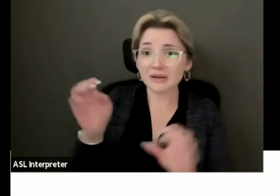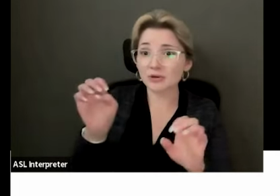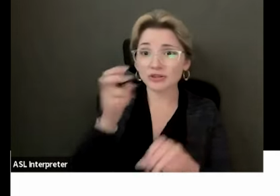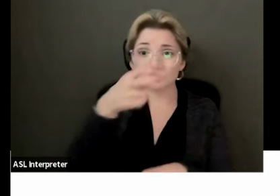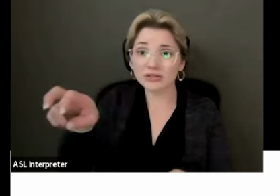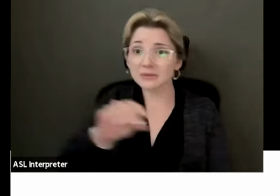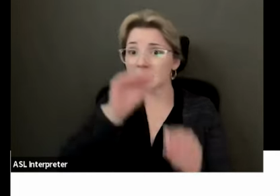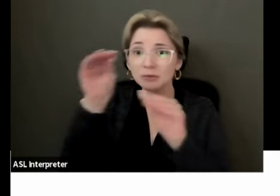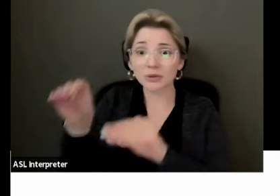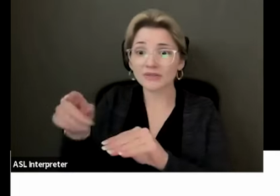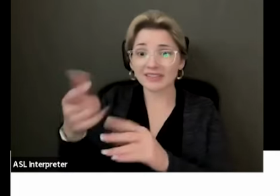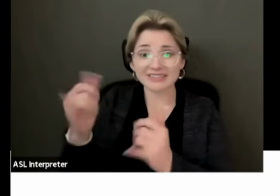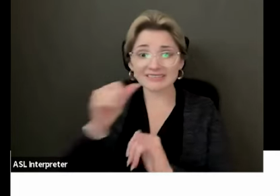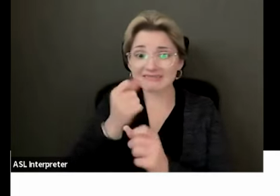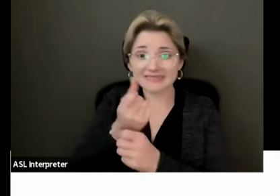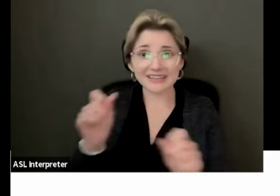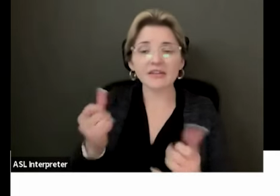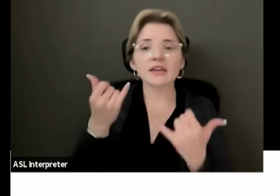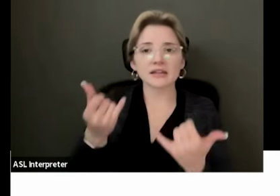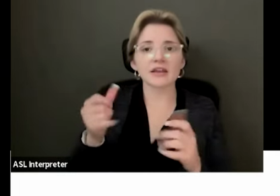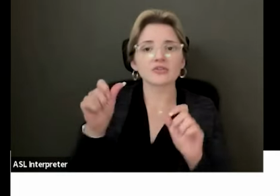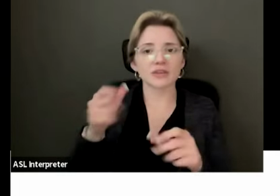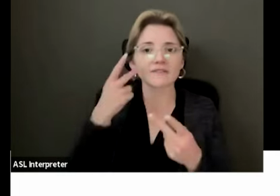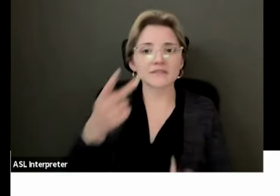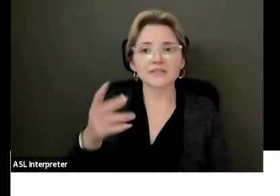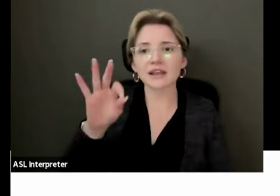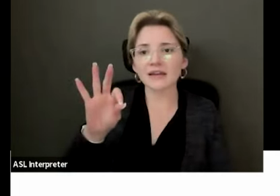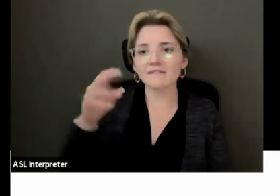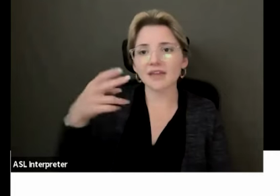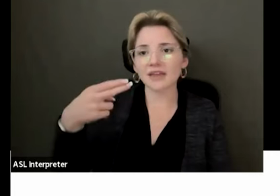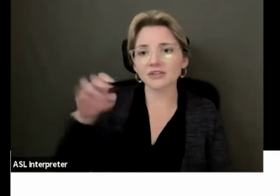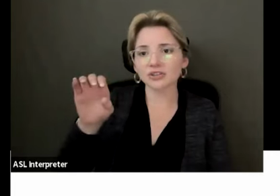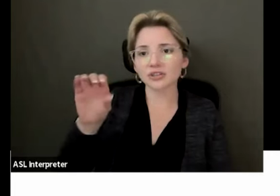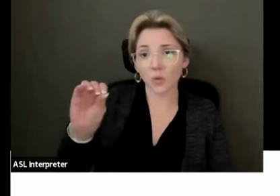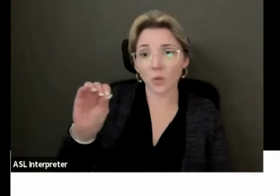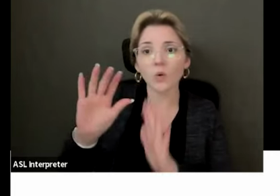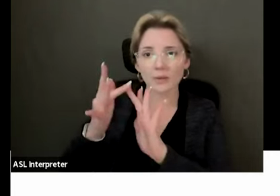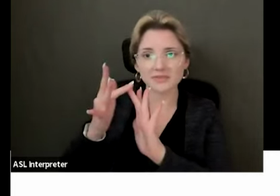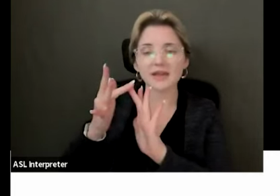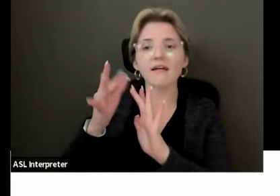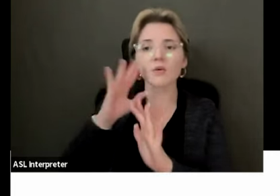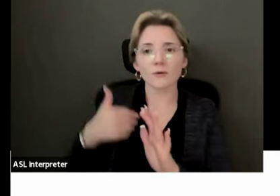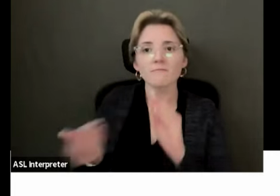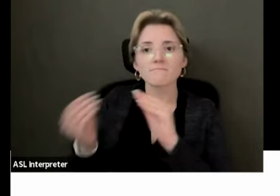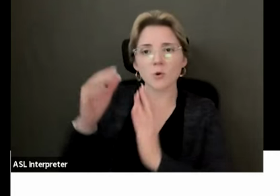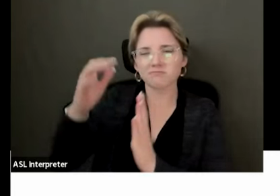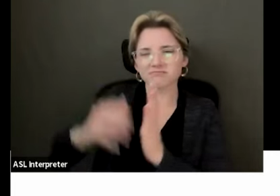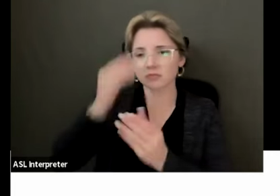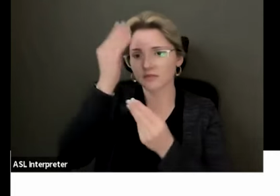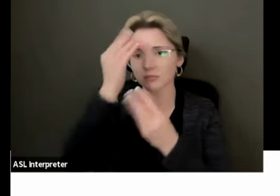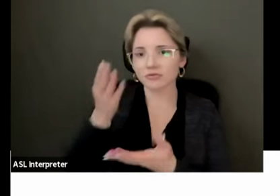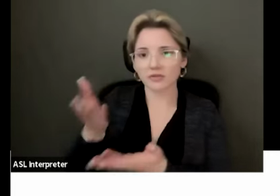They can now go on to the FHEO site and file a formal complaint. And we'll have some information about that as